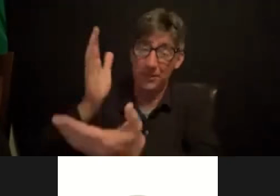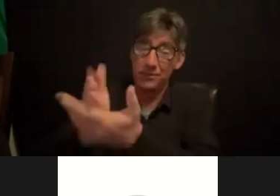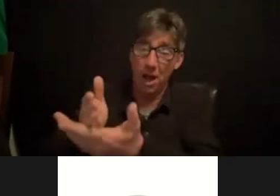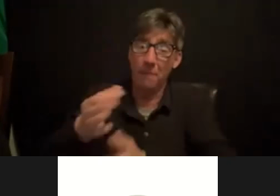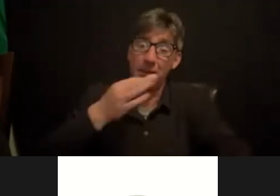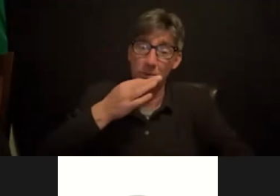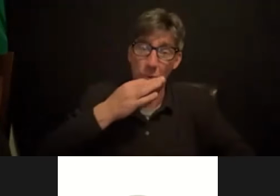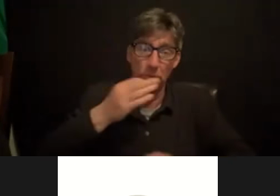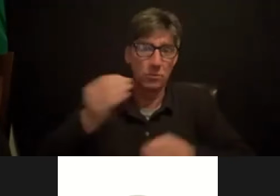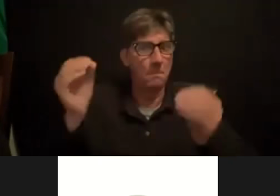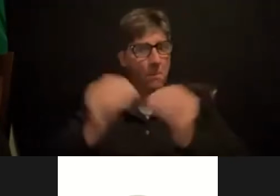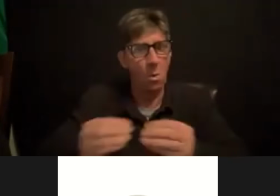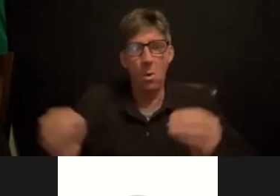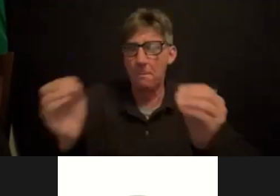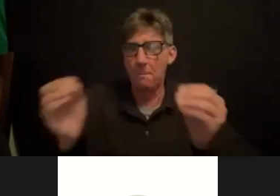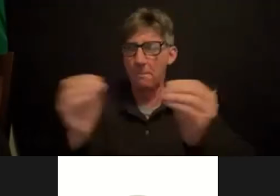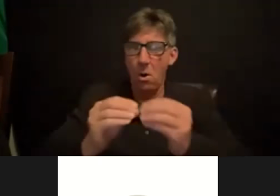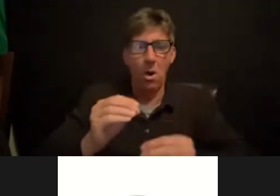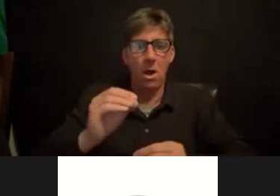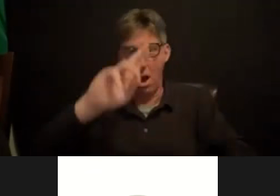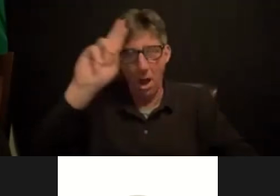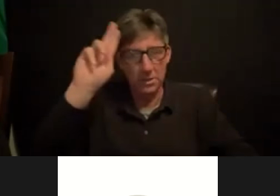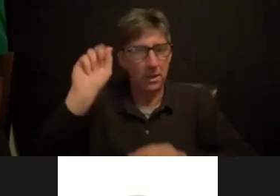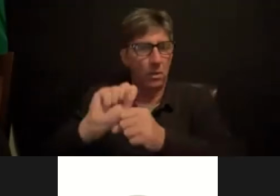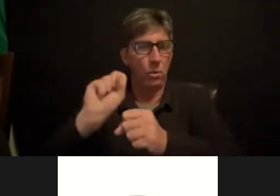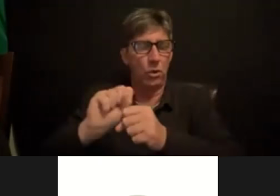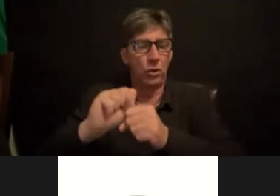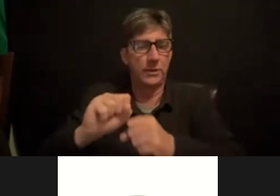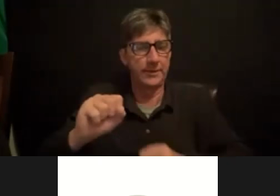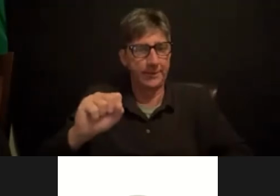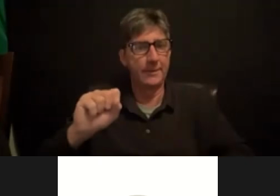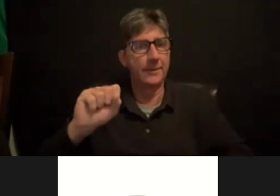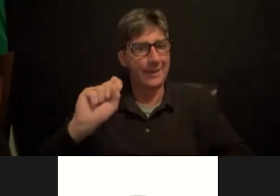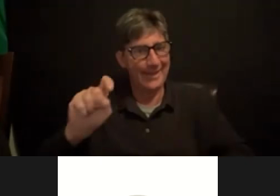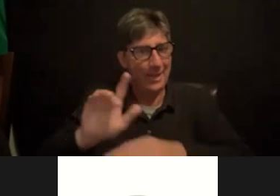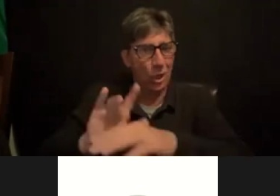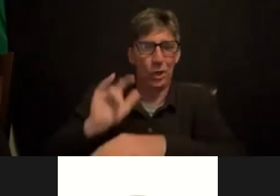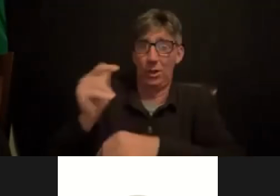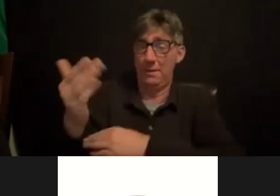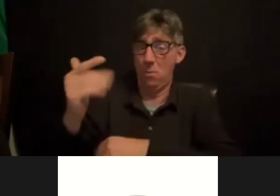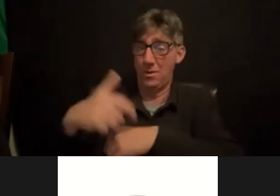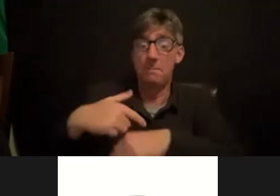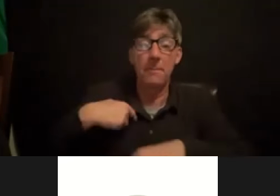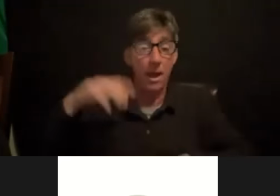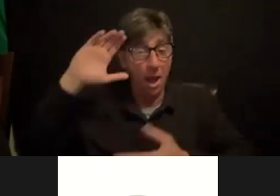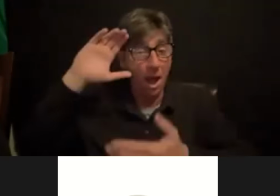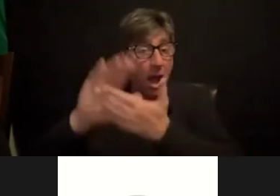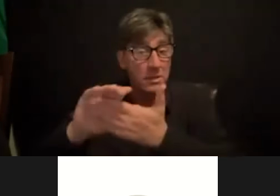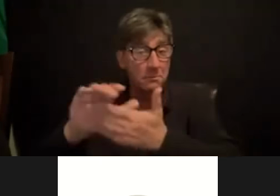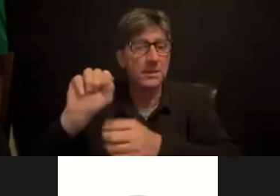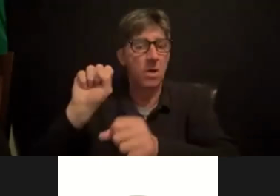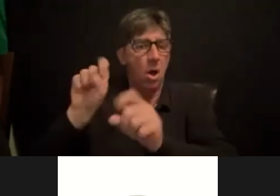workers needing that more AM time. Or sometimes, you know, my husband's also a hospital worker and he